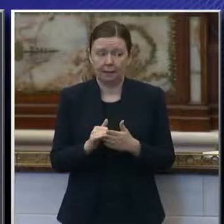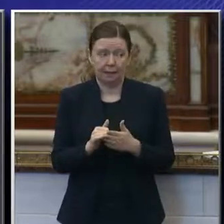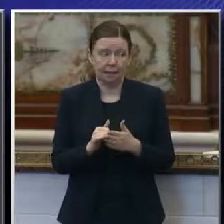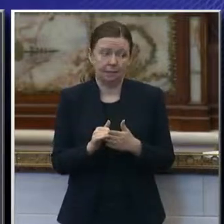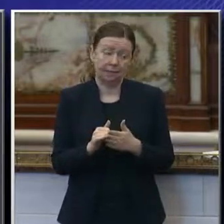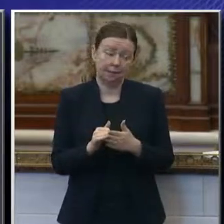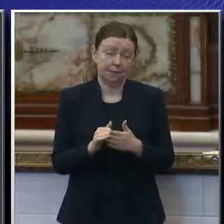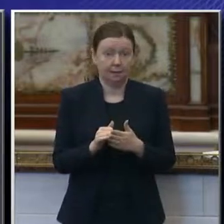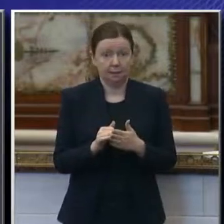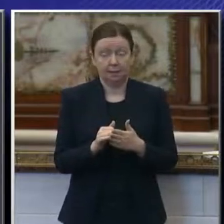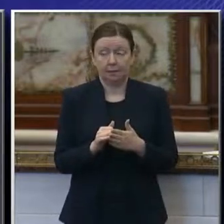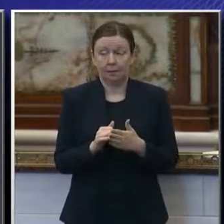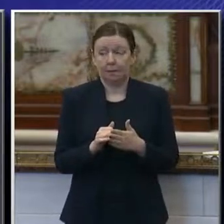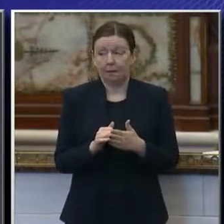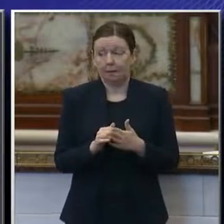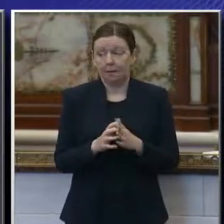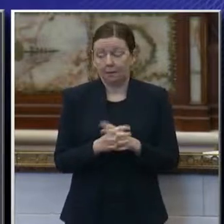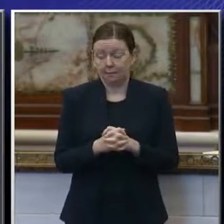that I'm a very